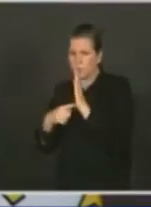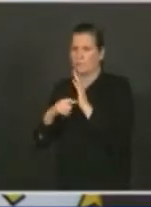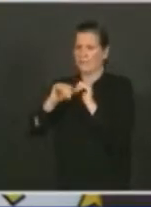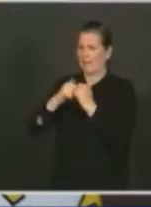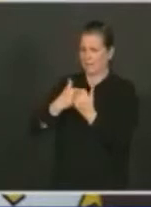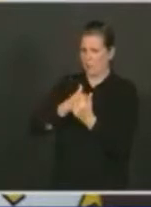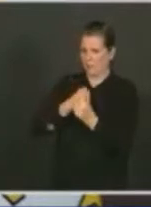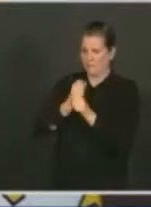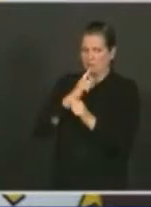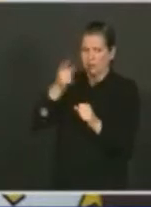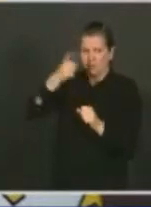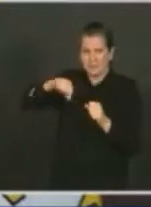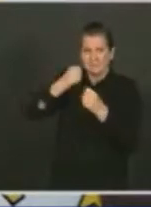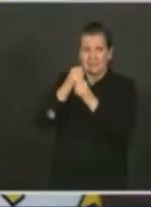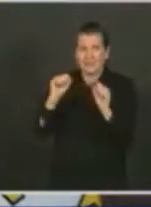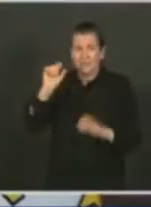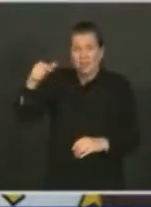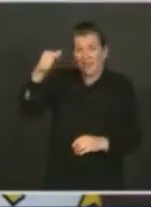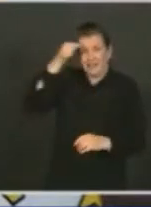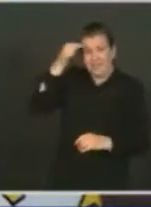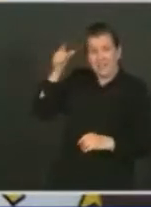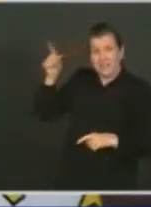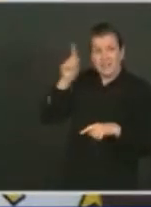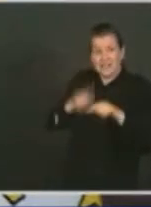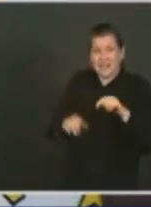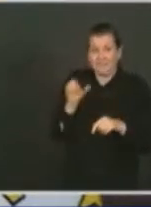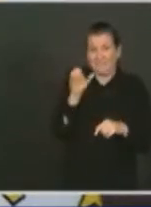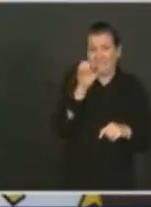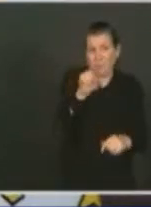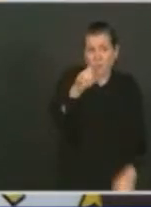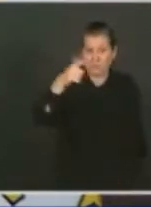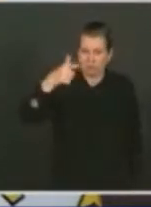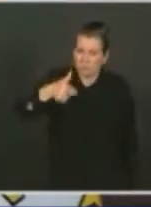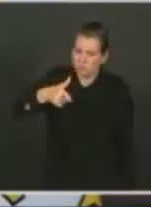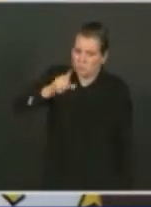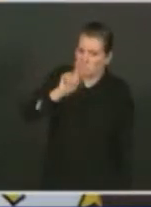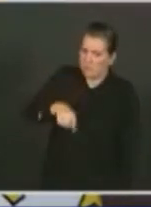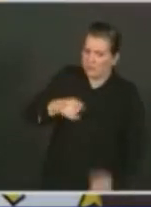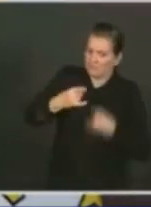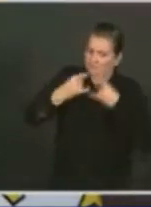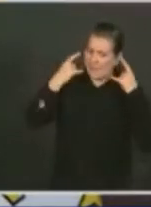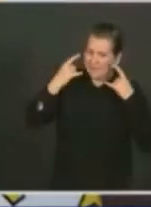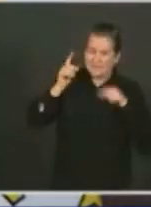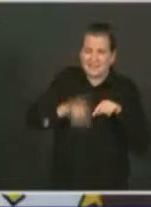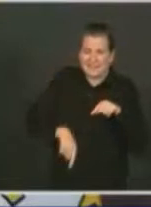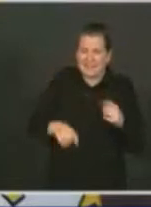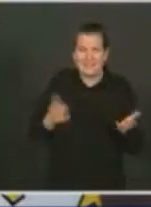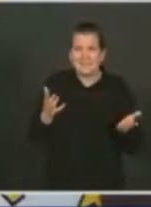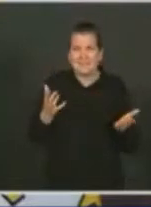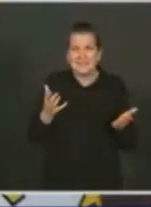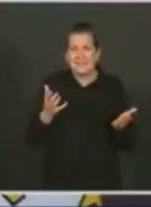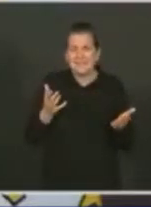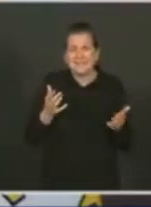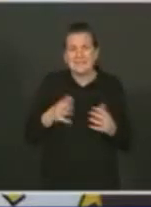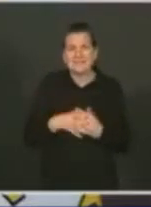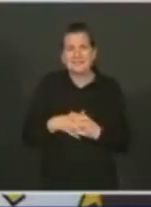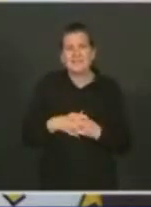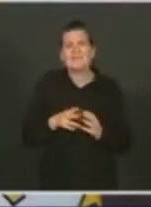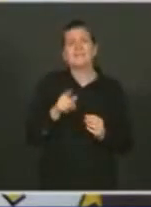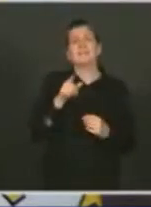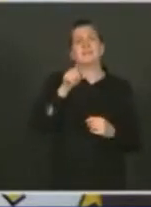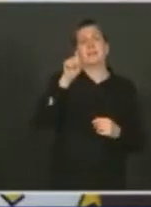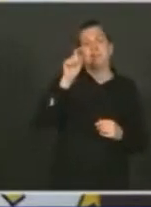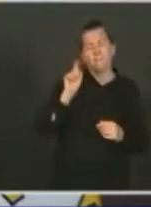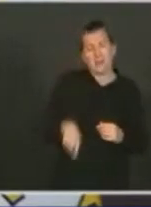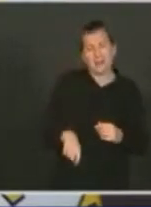so much. These interventions only work if each and every one of us takes them to heart and changes them, changes